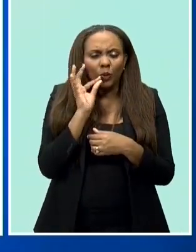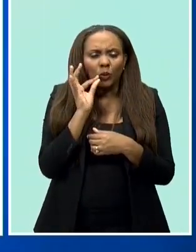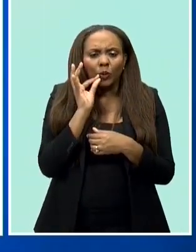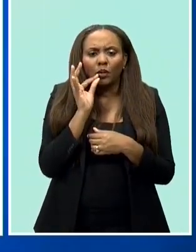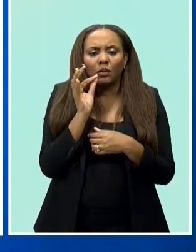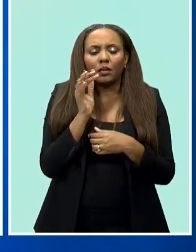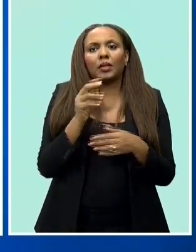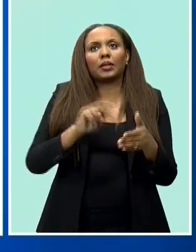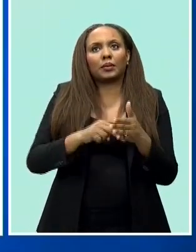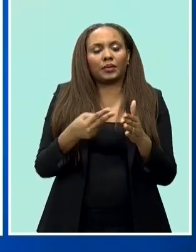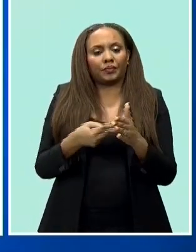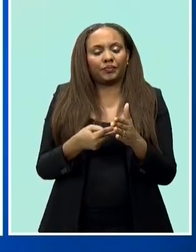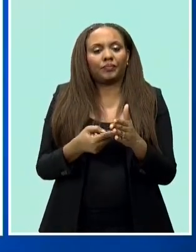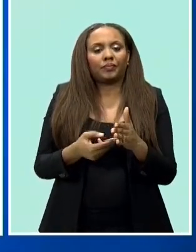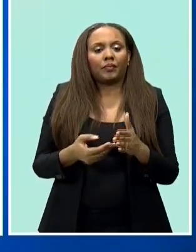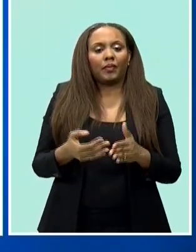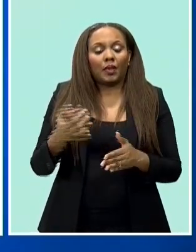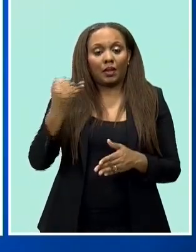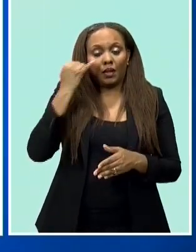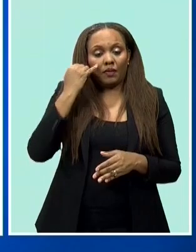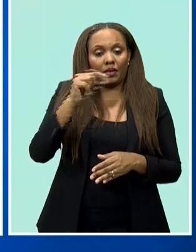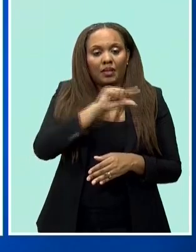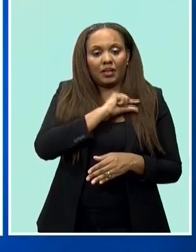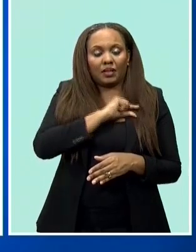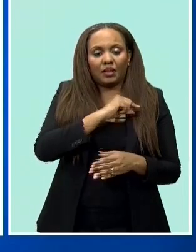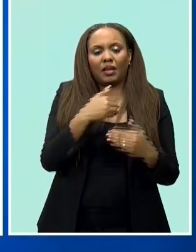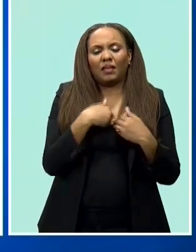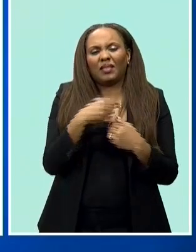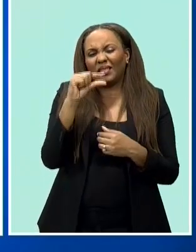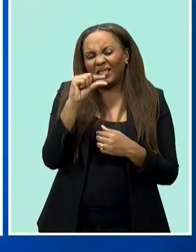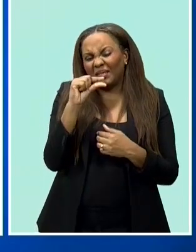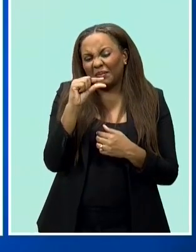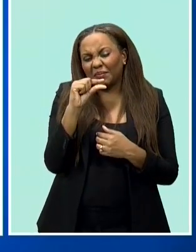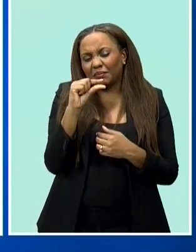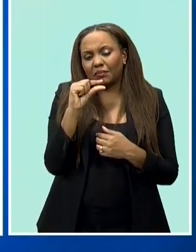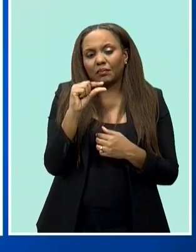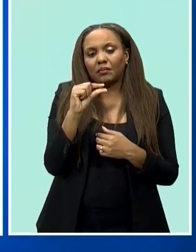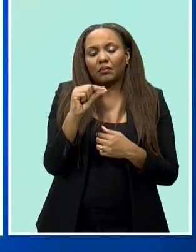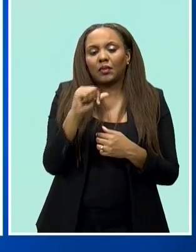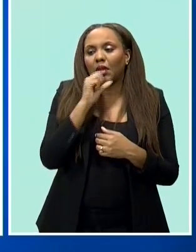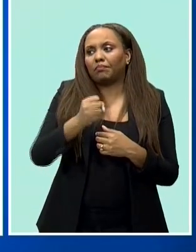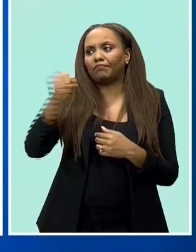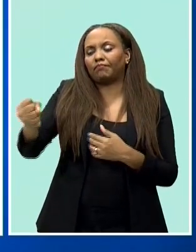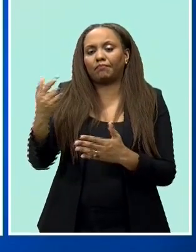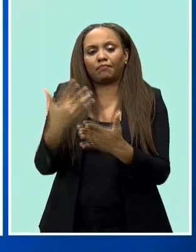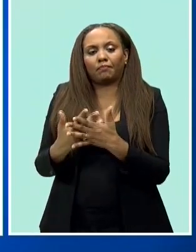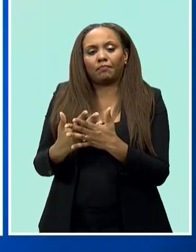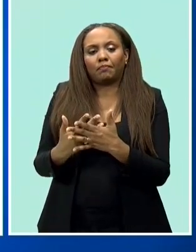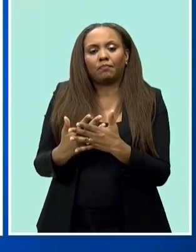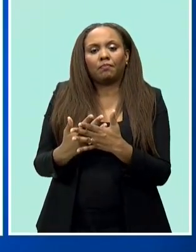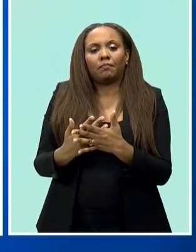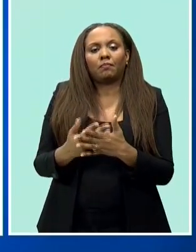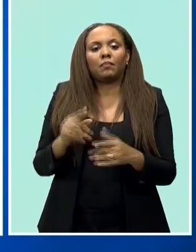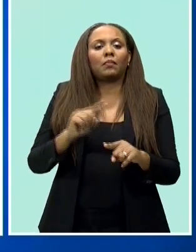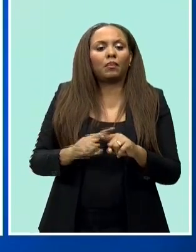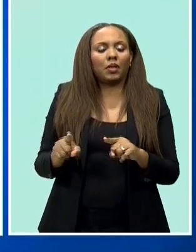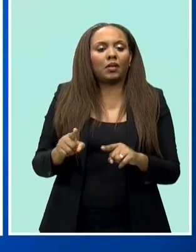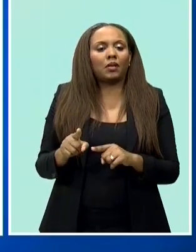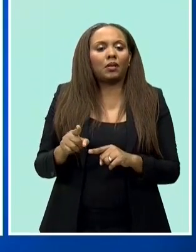This means that persons found guilty of possession of small amounts will not be jailed but will face